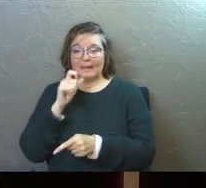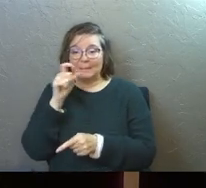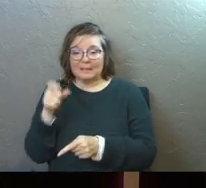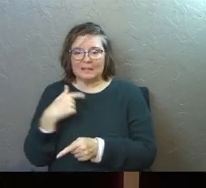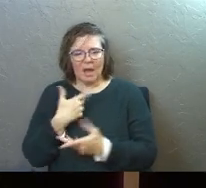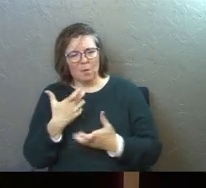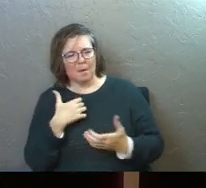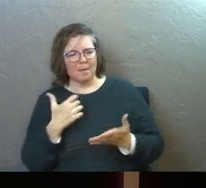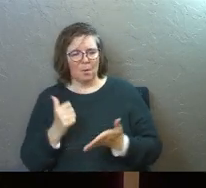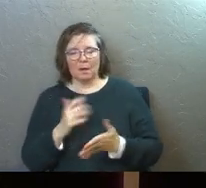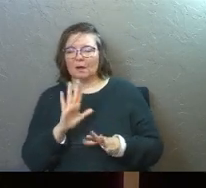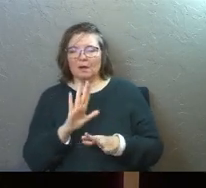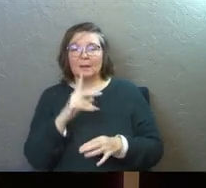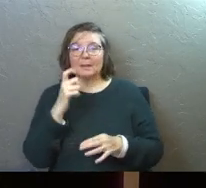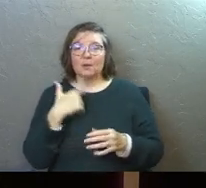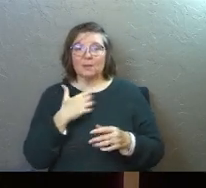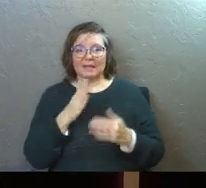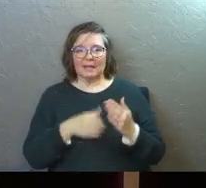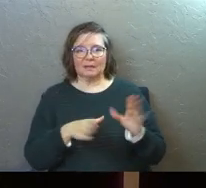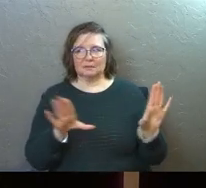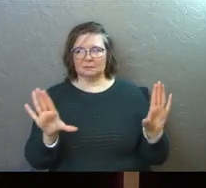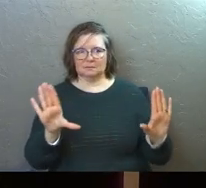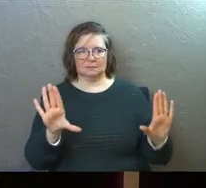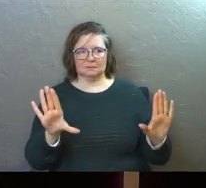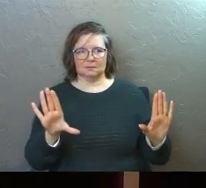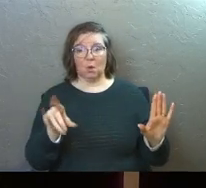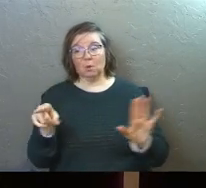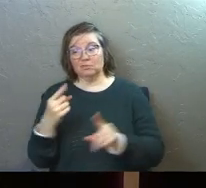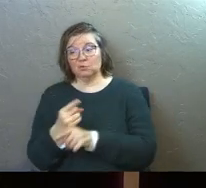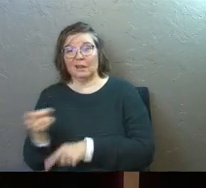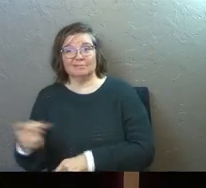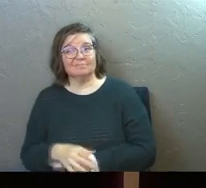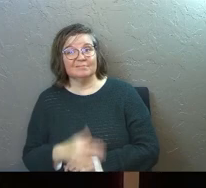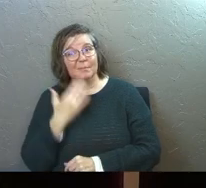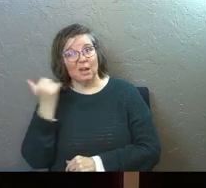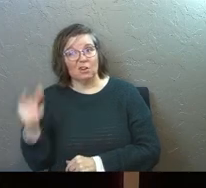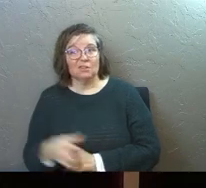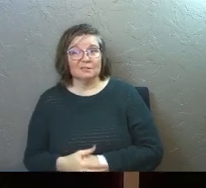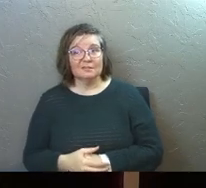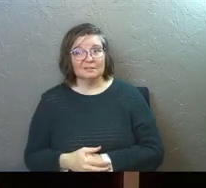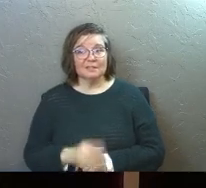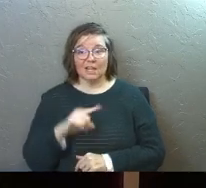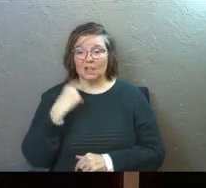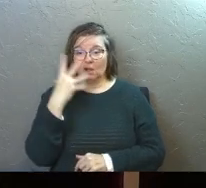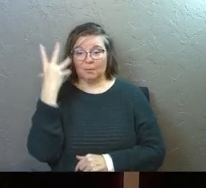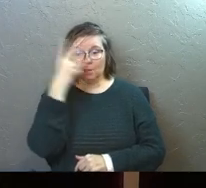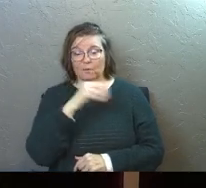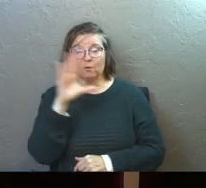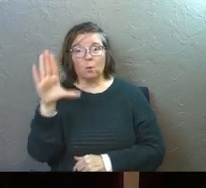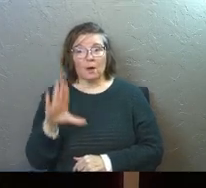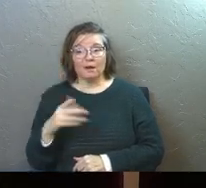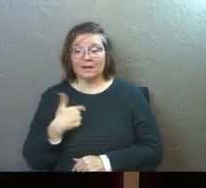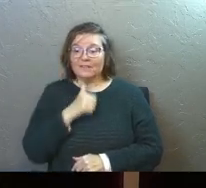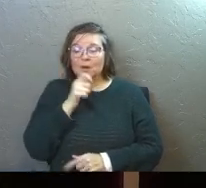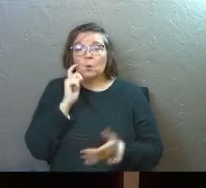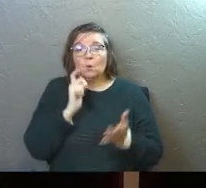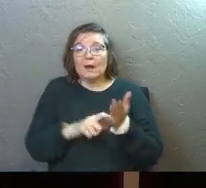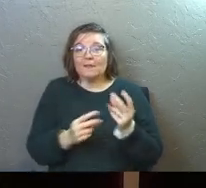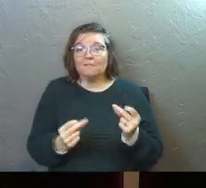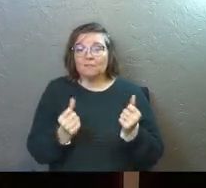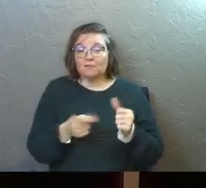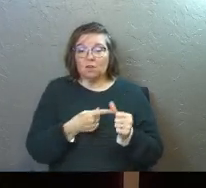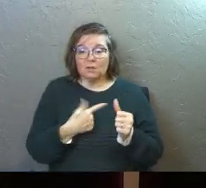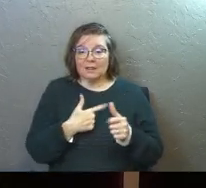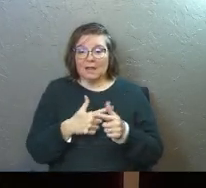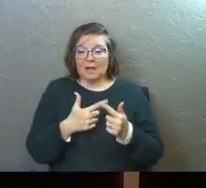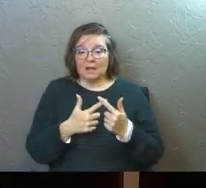because Rachel's like, I want my way, but because we get to the end and I go, she was right. Right? It looks beautiful. It looks wonderful. And if I don't recognize it at first